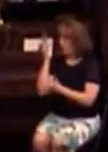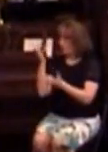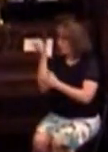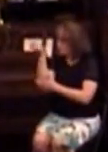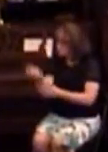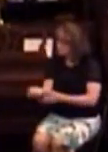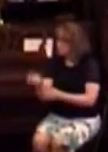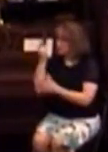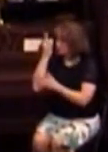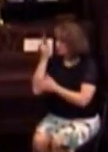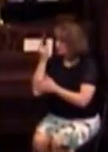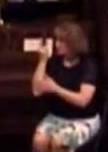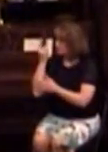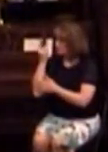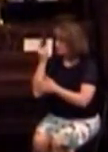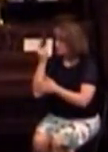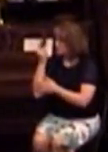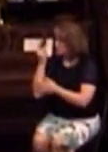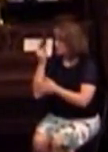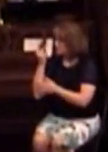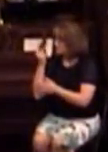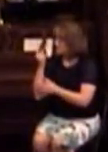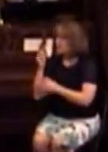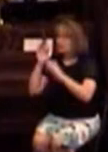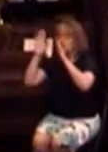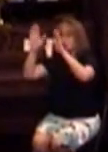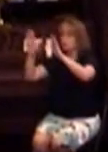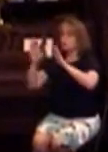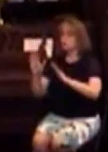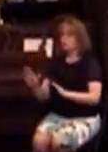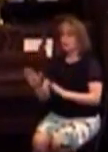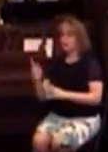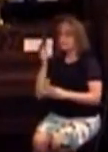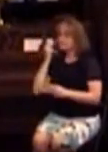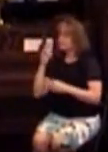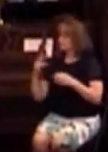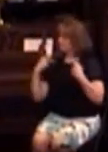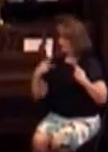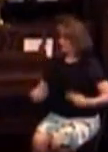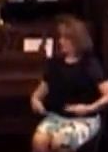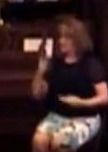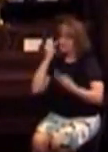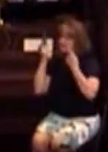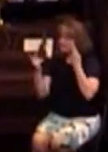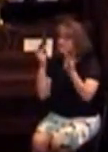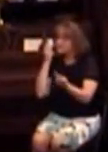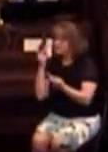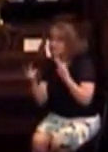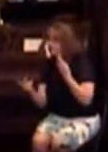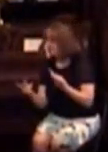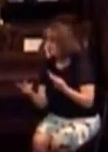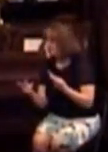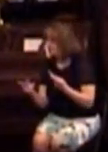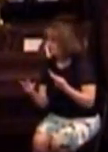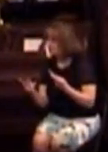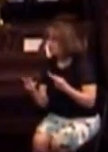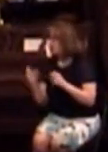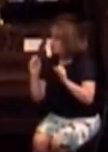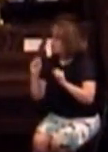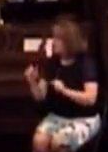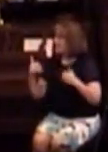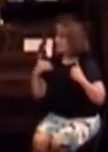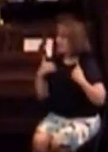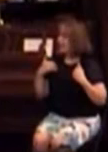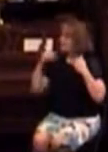just like it's so great to be able to physically see, you just are missing a deep and rich and wonderful relationship with the living God, and the thing